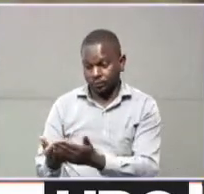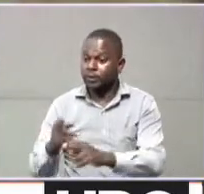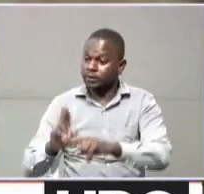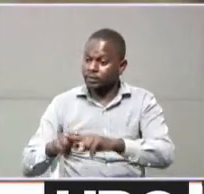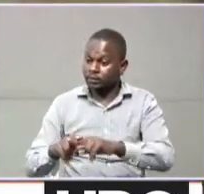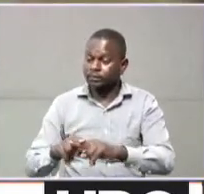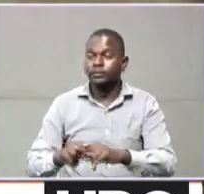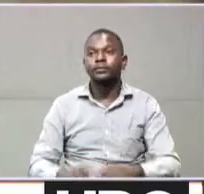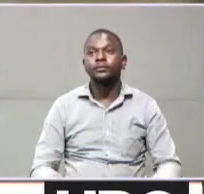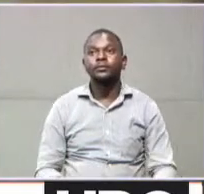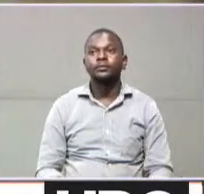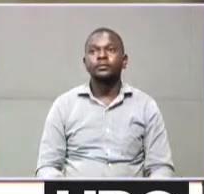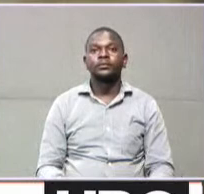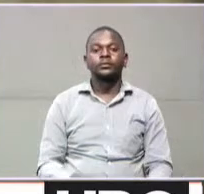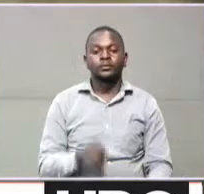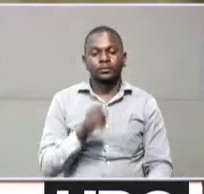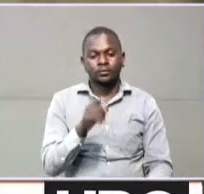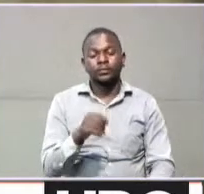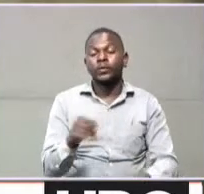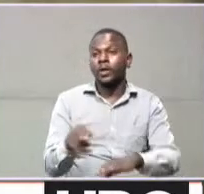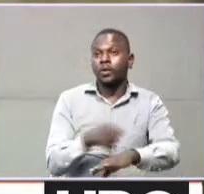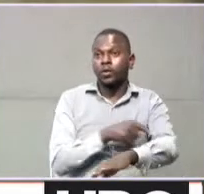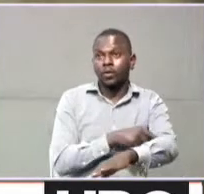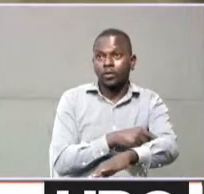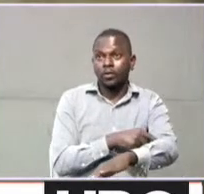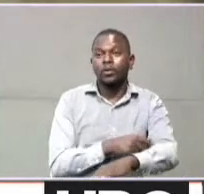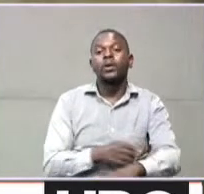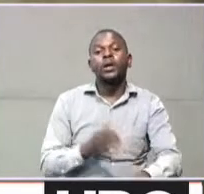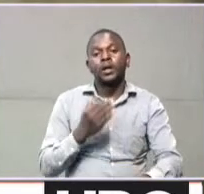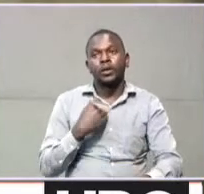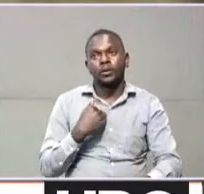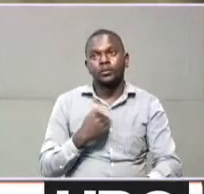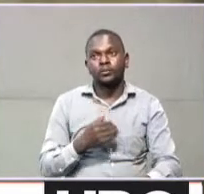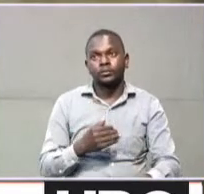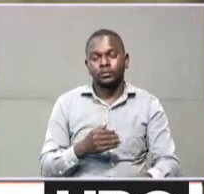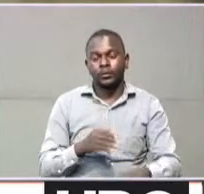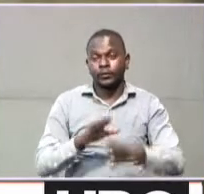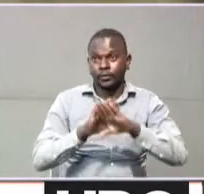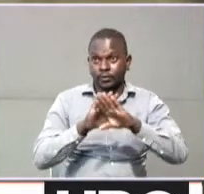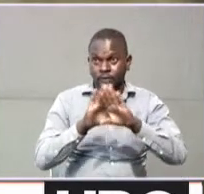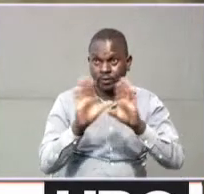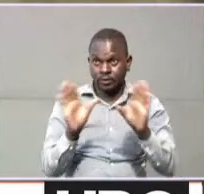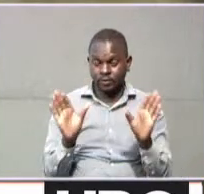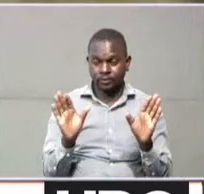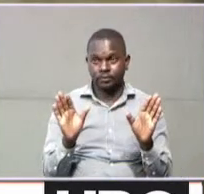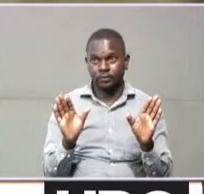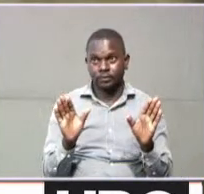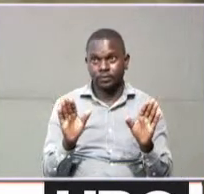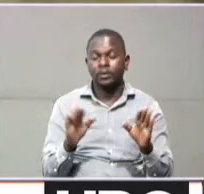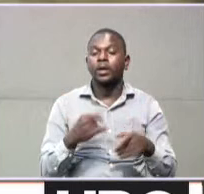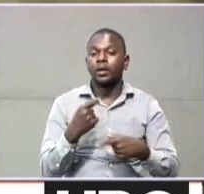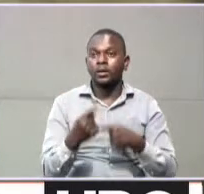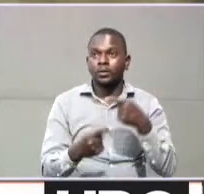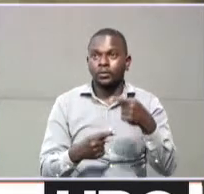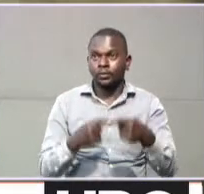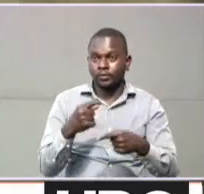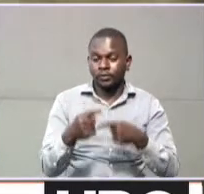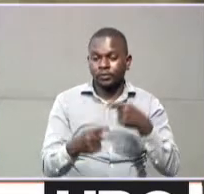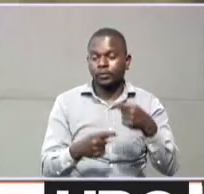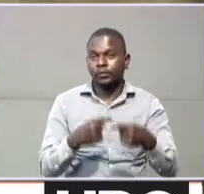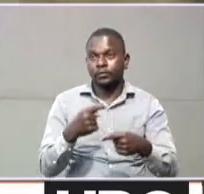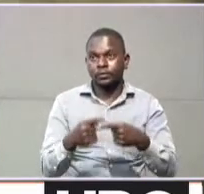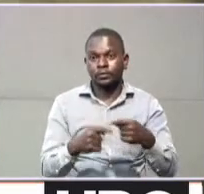thank you this shouldn't take us long i just want to make the foreign clarifications and then we move on